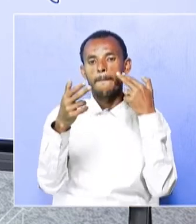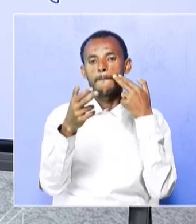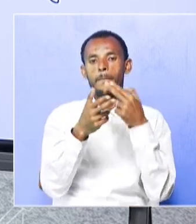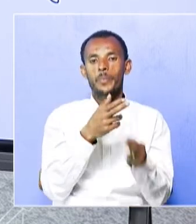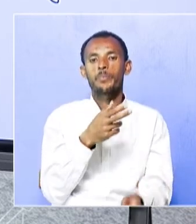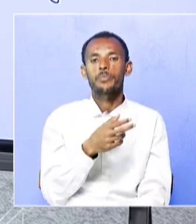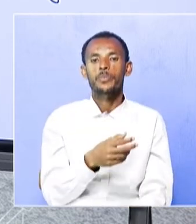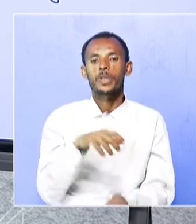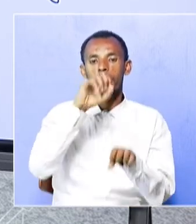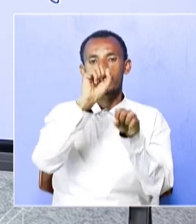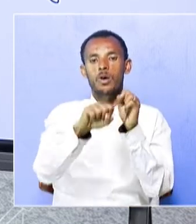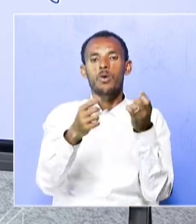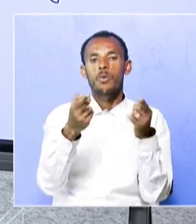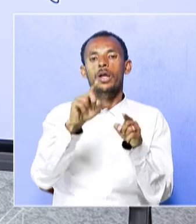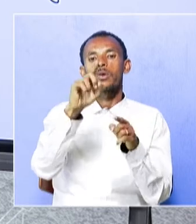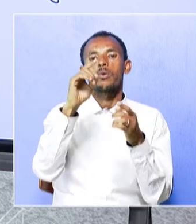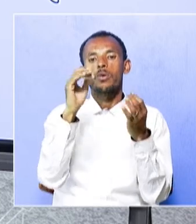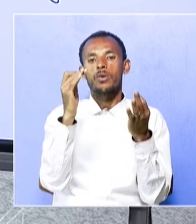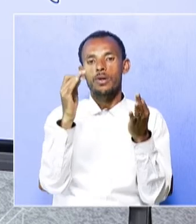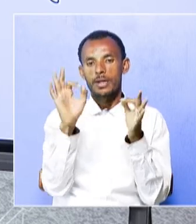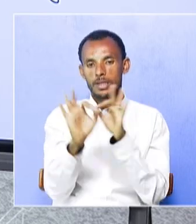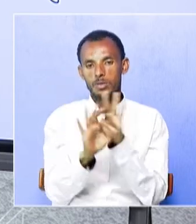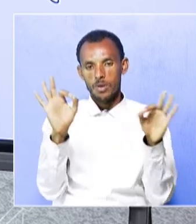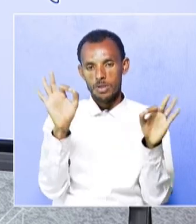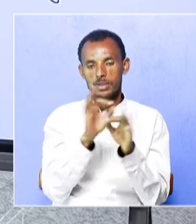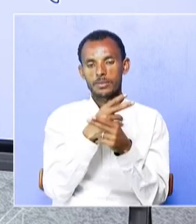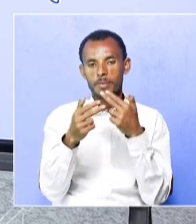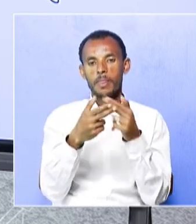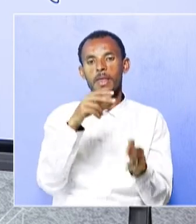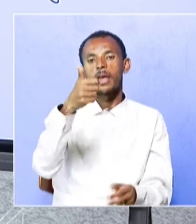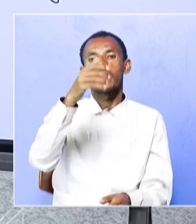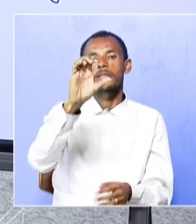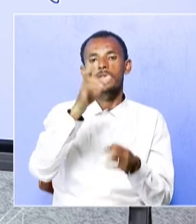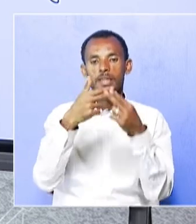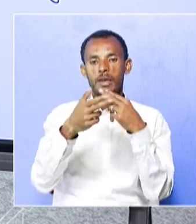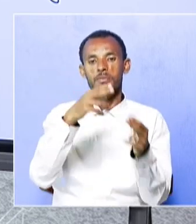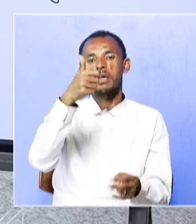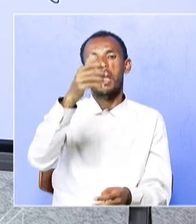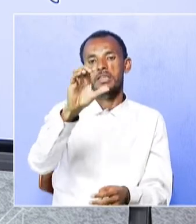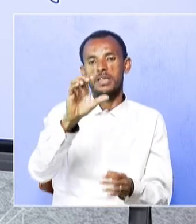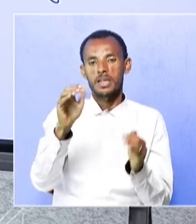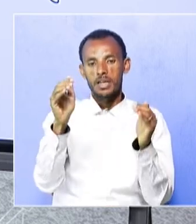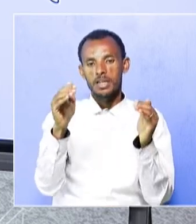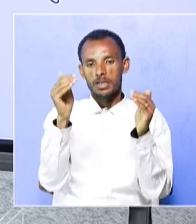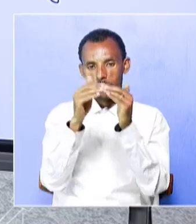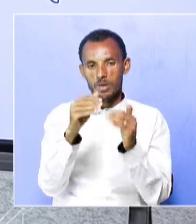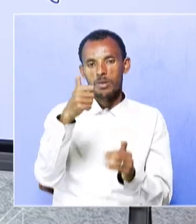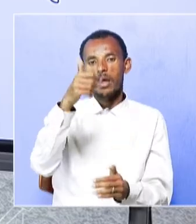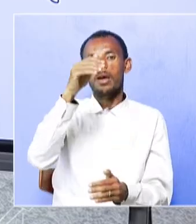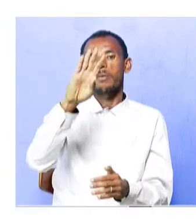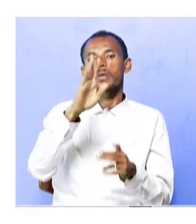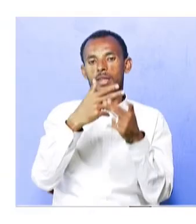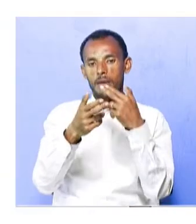it. So whenever you crisscross this result, AC times AC is the same as AB times AD,